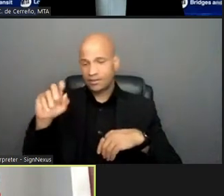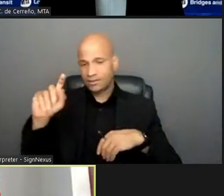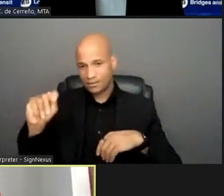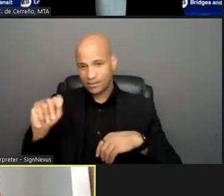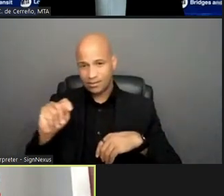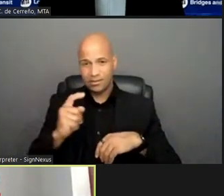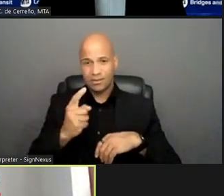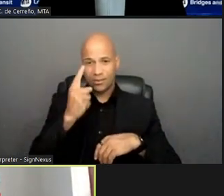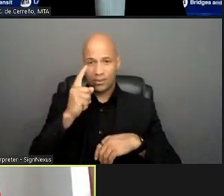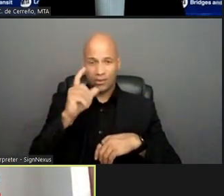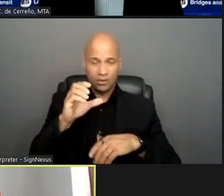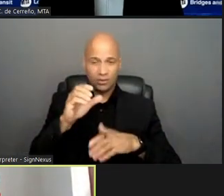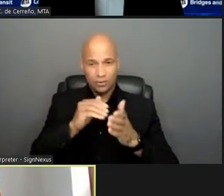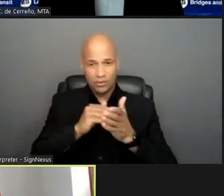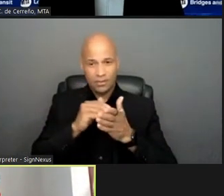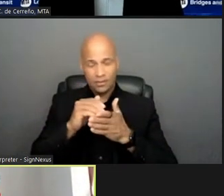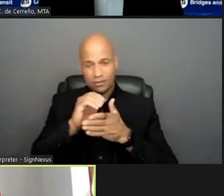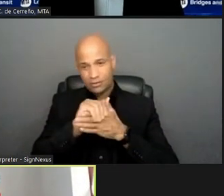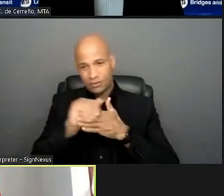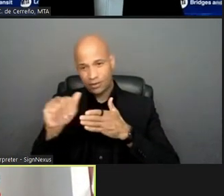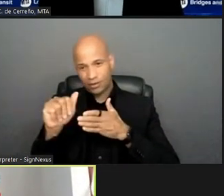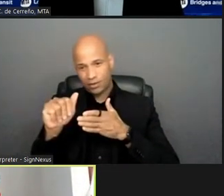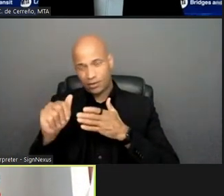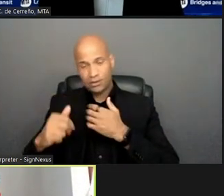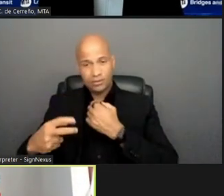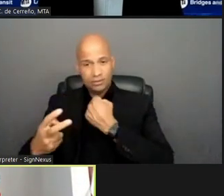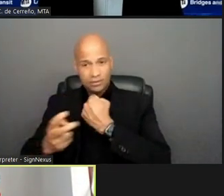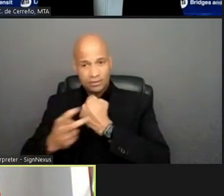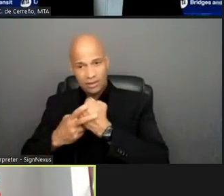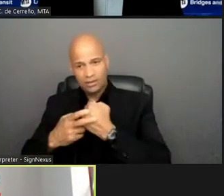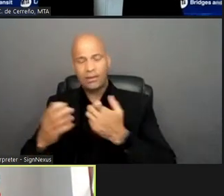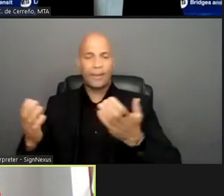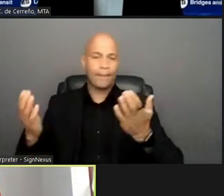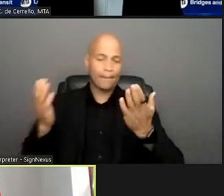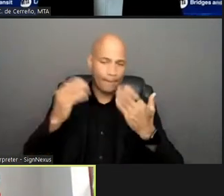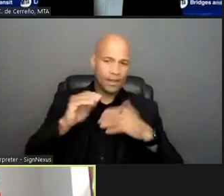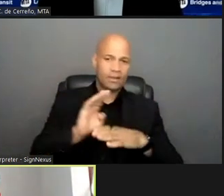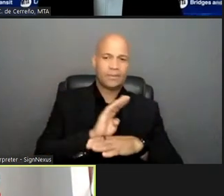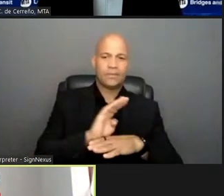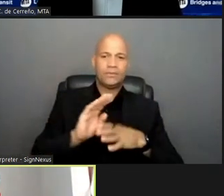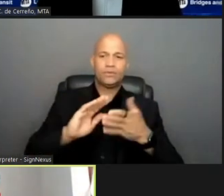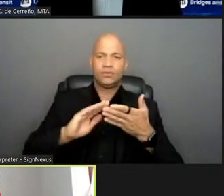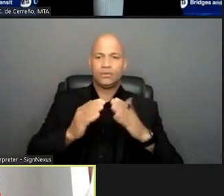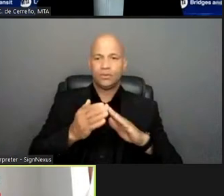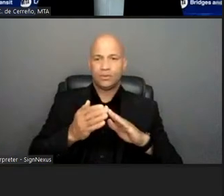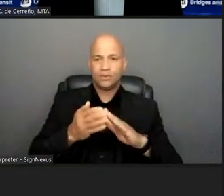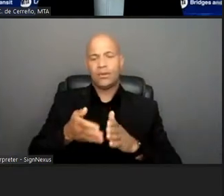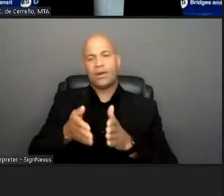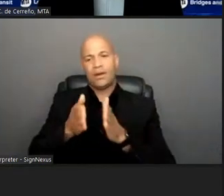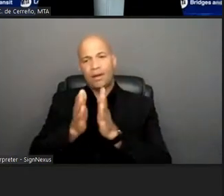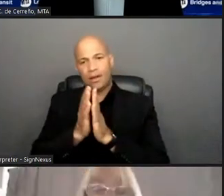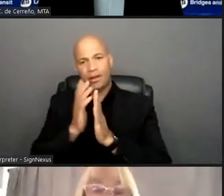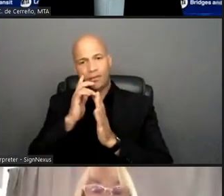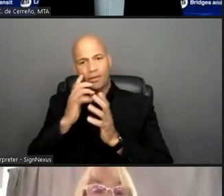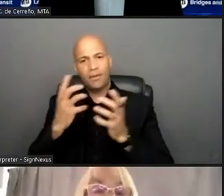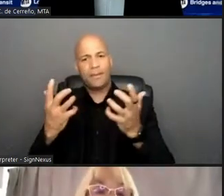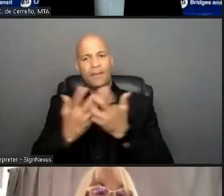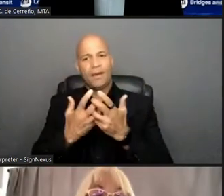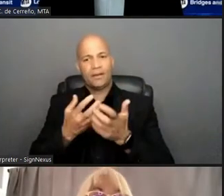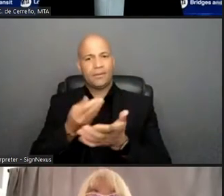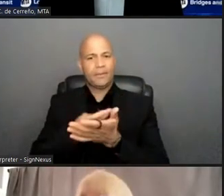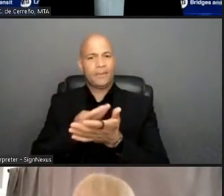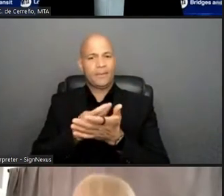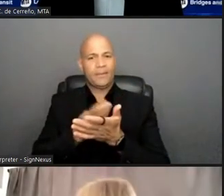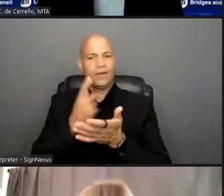efficiency you save then come back to the business community and ask for that additional match funding to